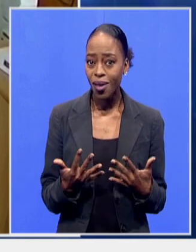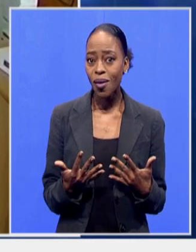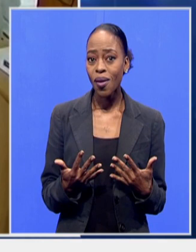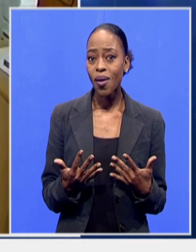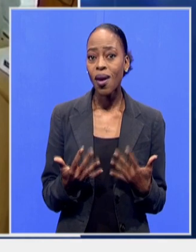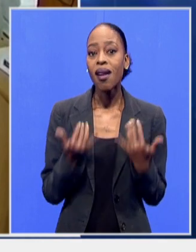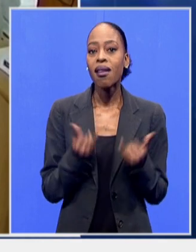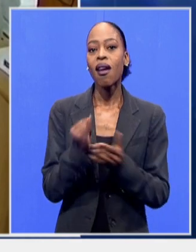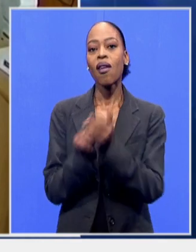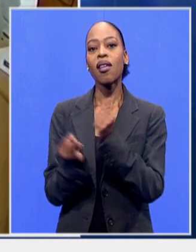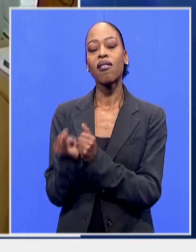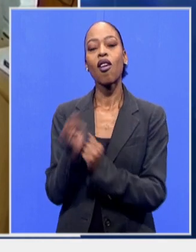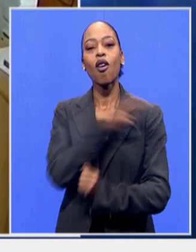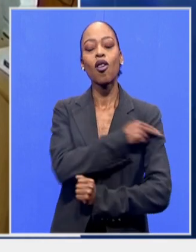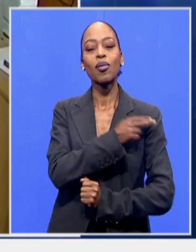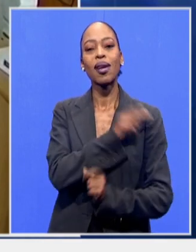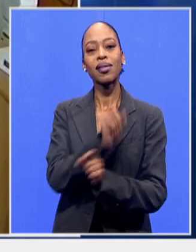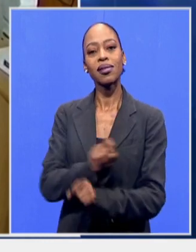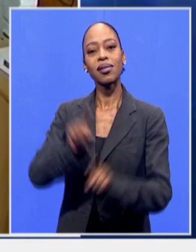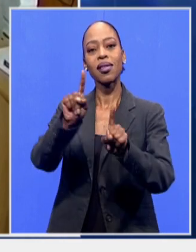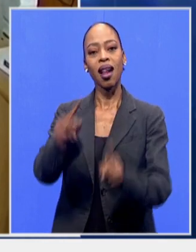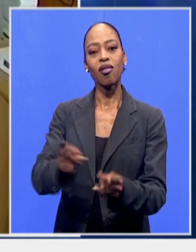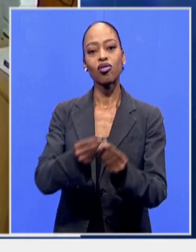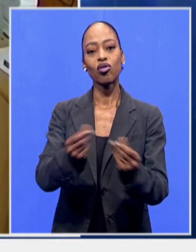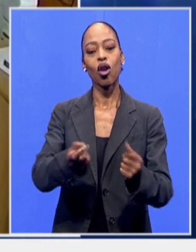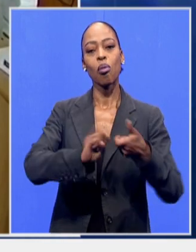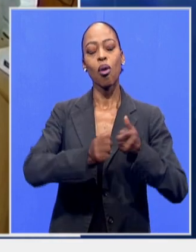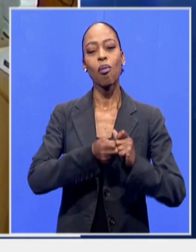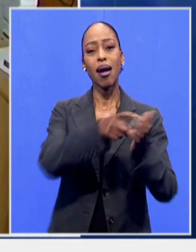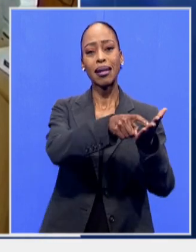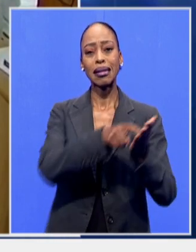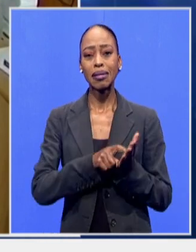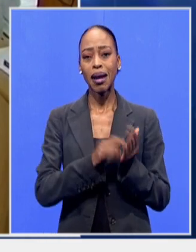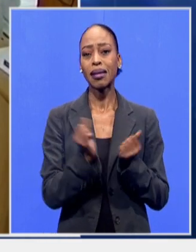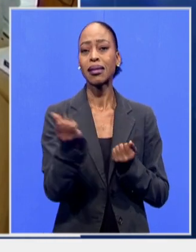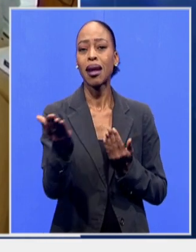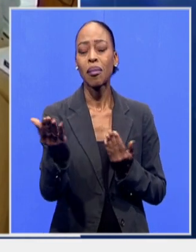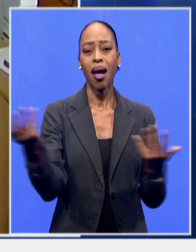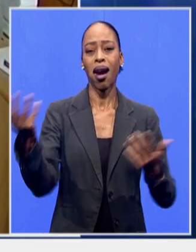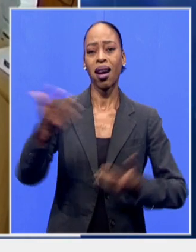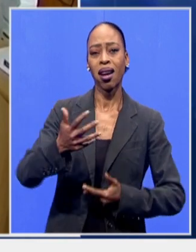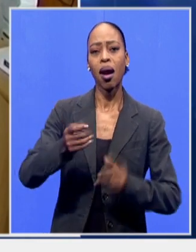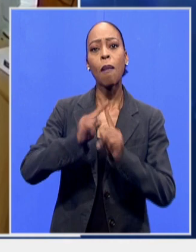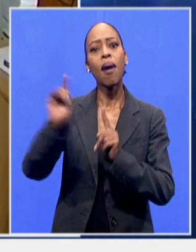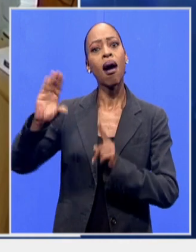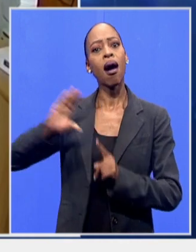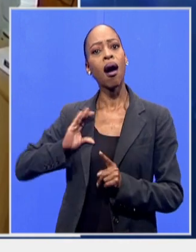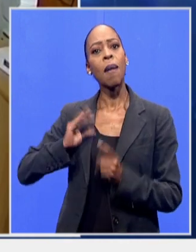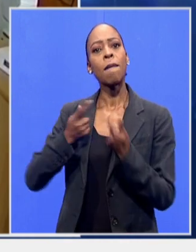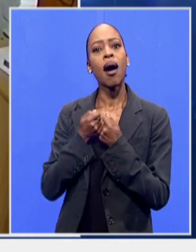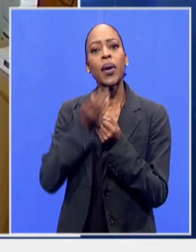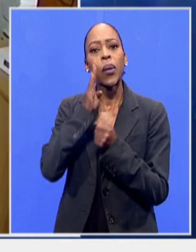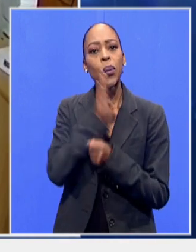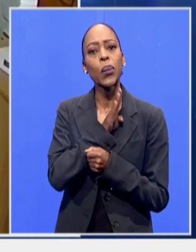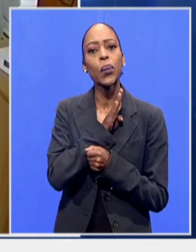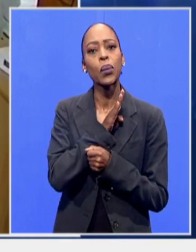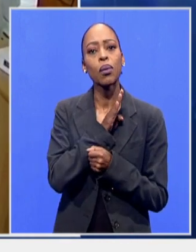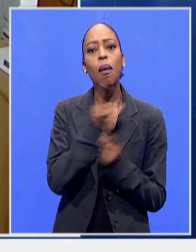to individual hospitals to have to deal with demand that they effectively haven't been funded for, but can be.